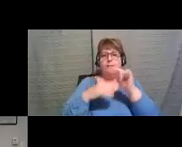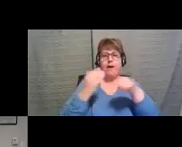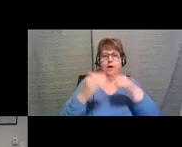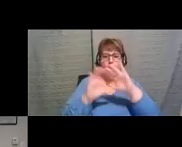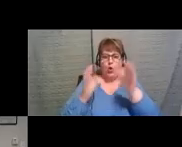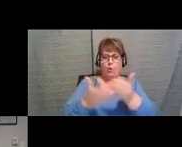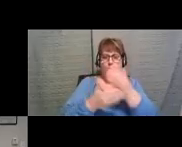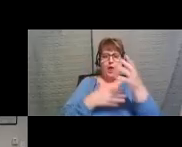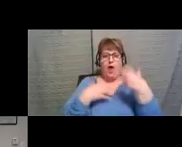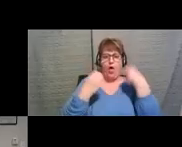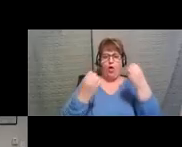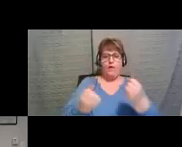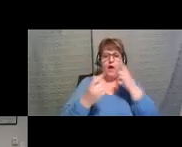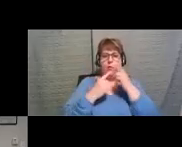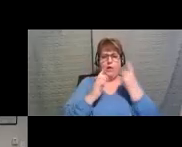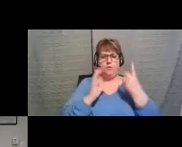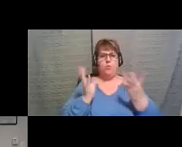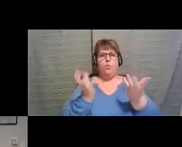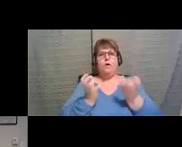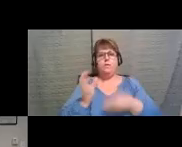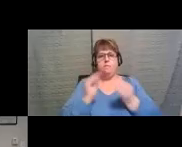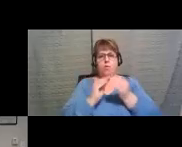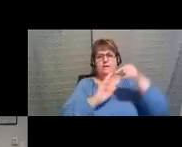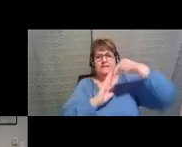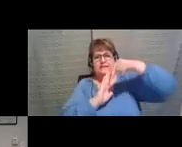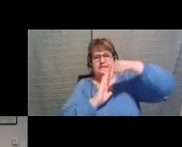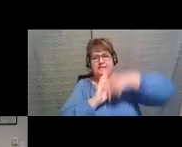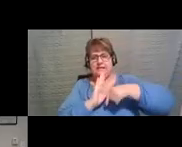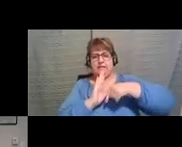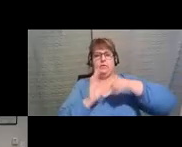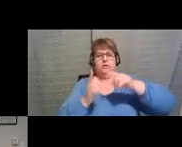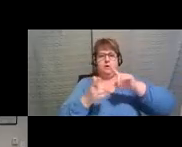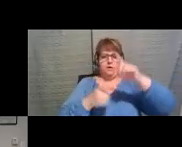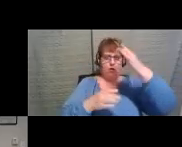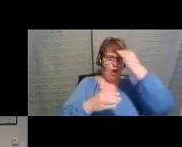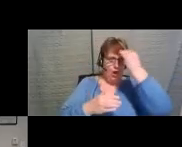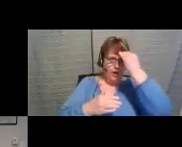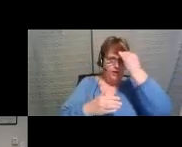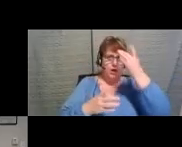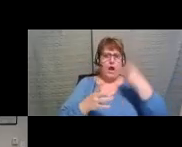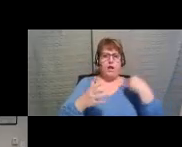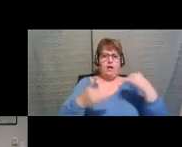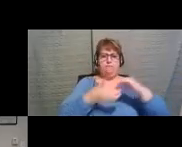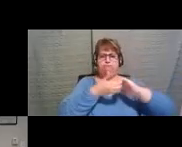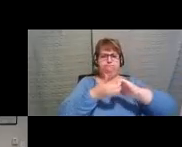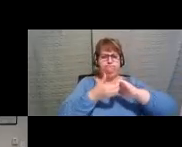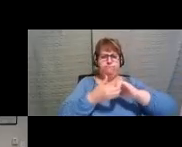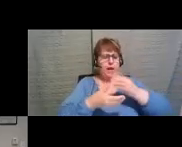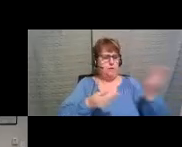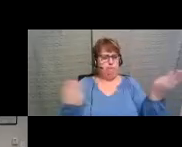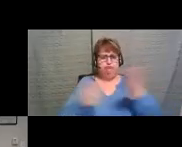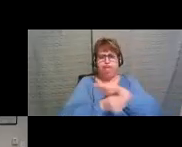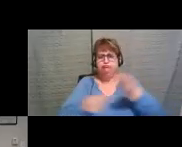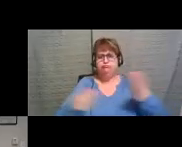will be challenged to deepen knowledge on equality and mutualism, which garners true collaboration and global health exchange for